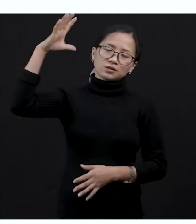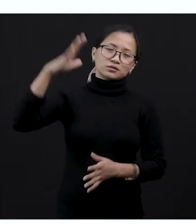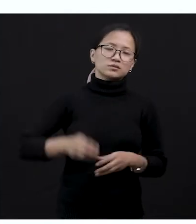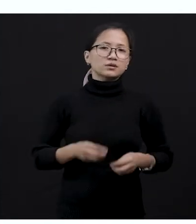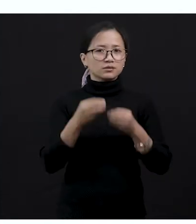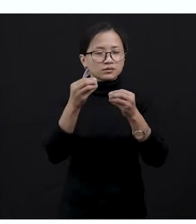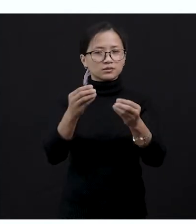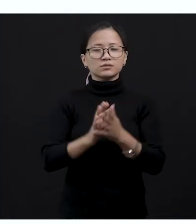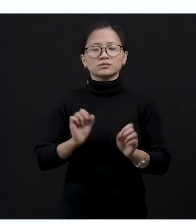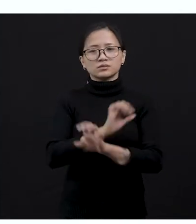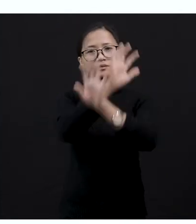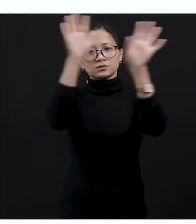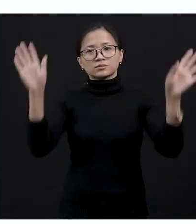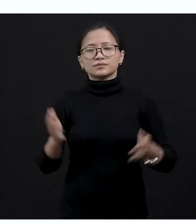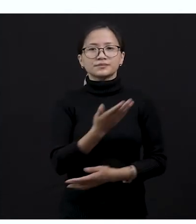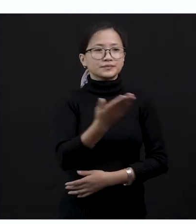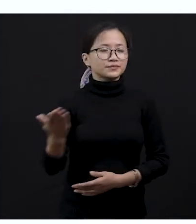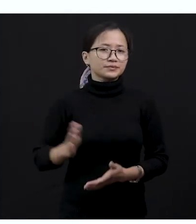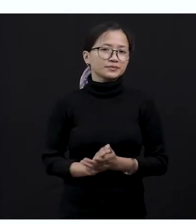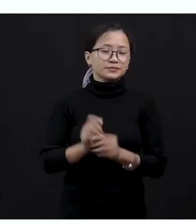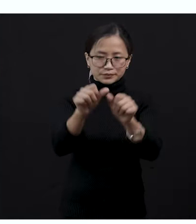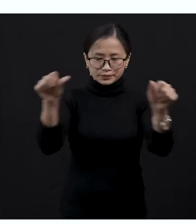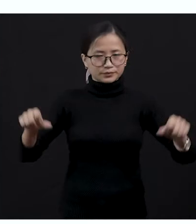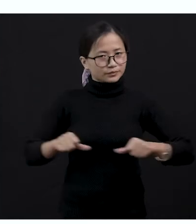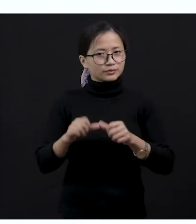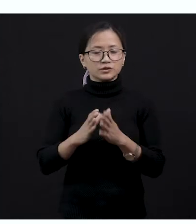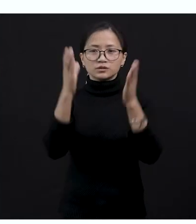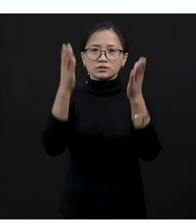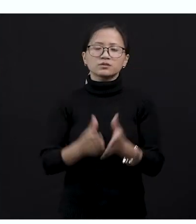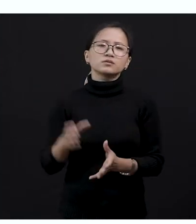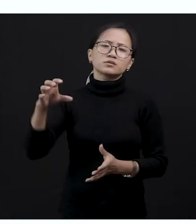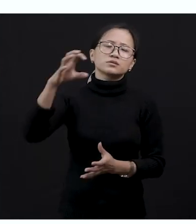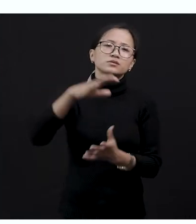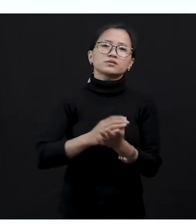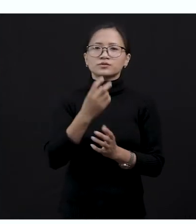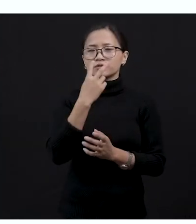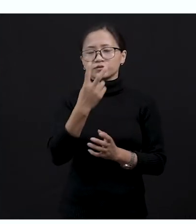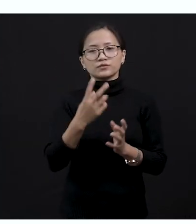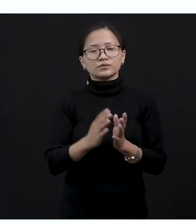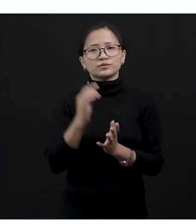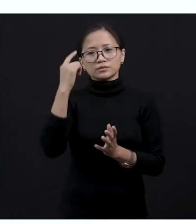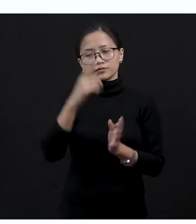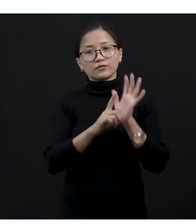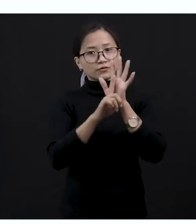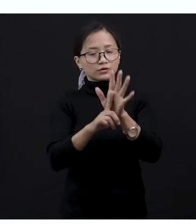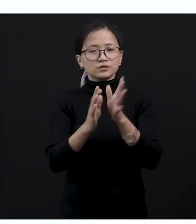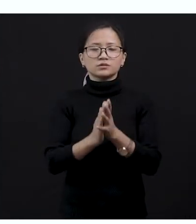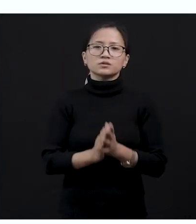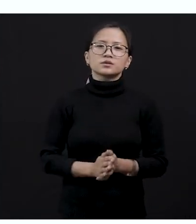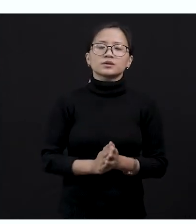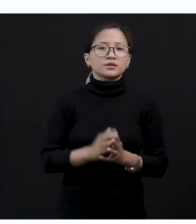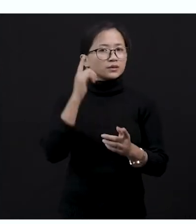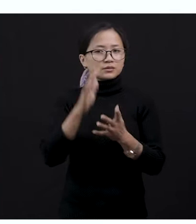right? Now those areas, those countries which are facing this light, they are experiencing a